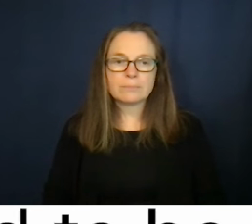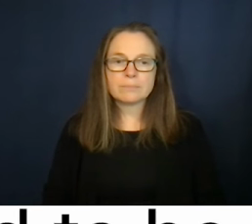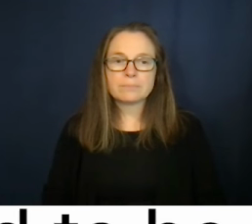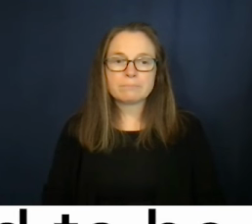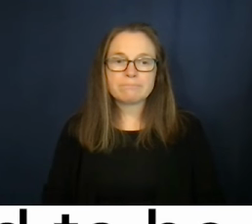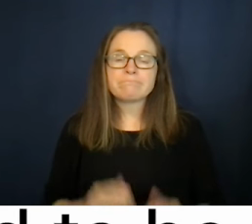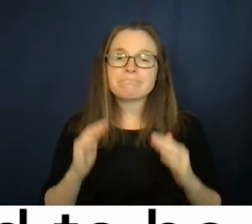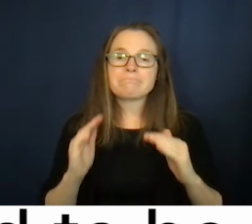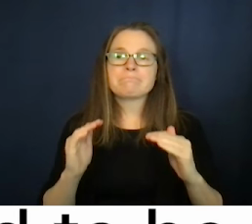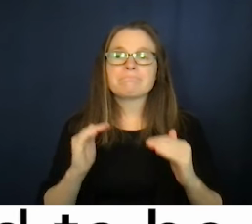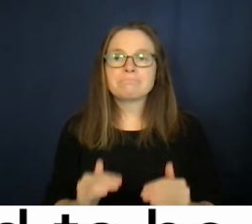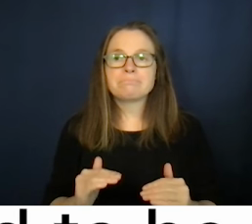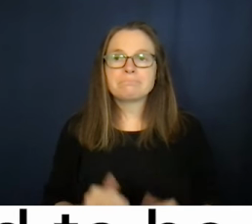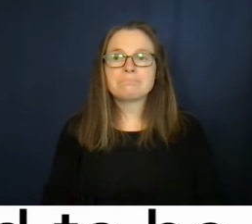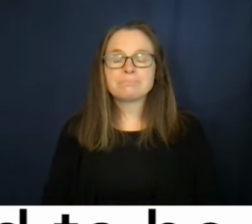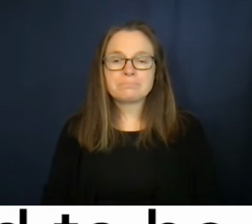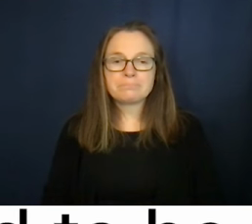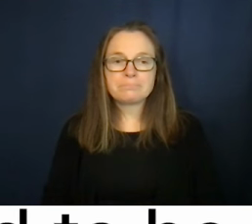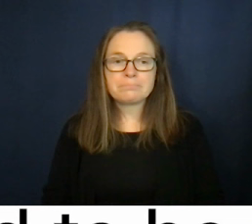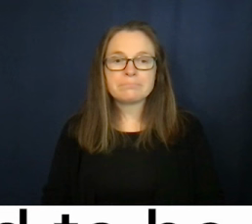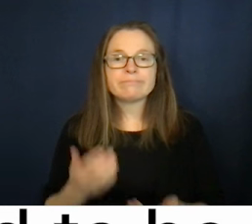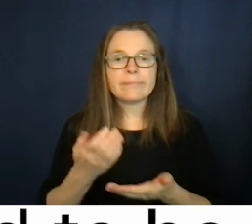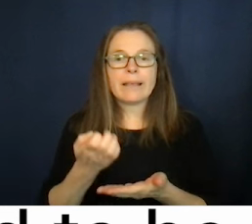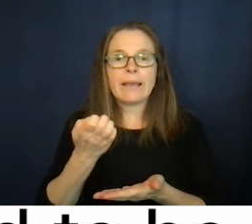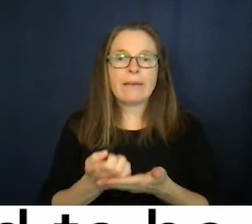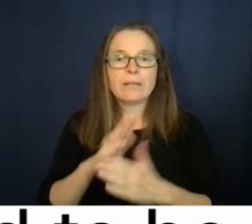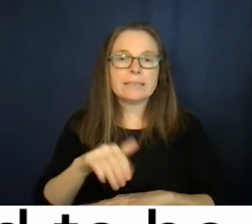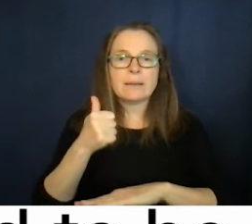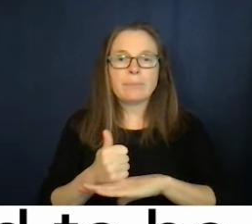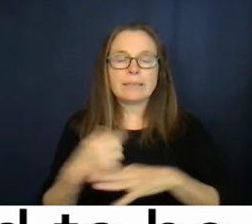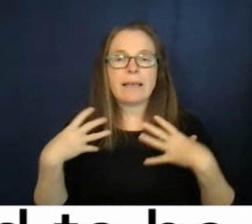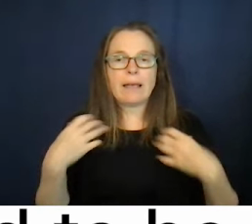The next category we're going to talk about is evidence-based